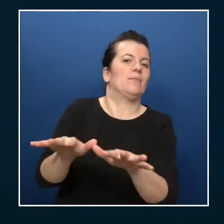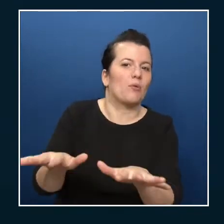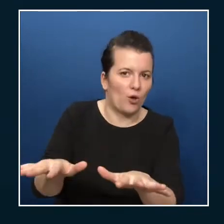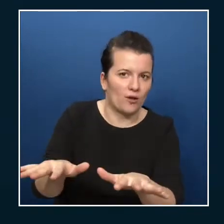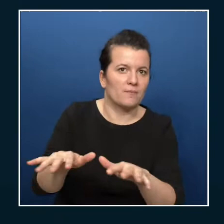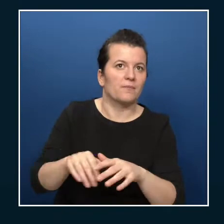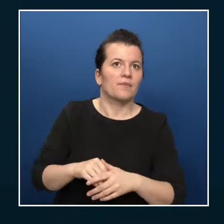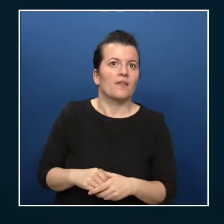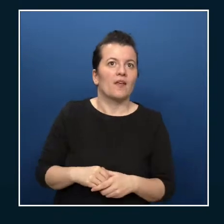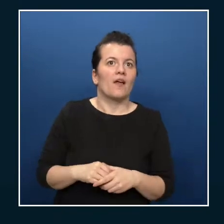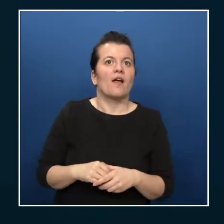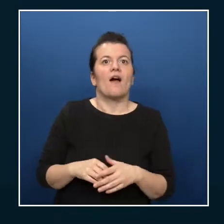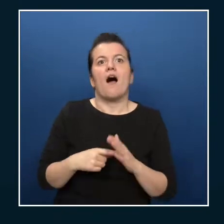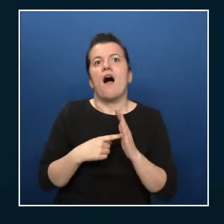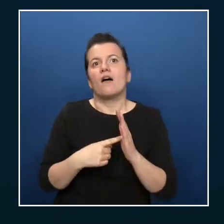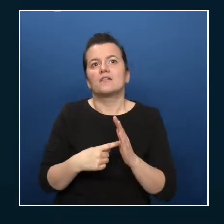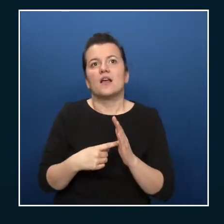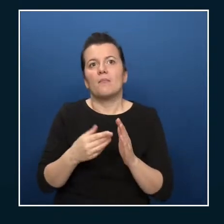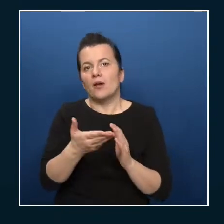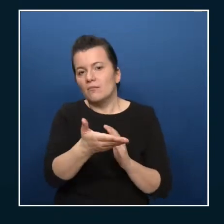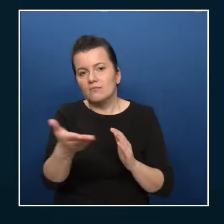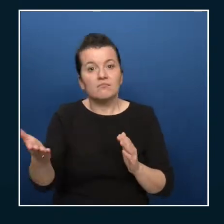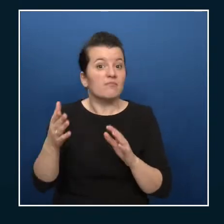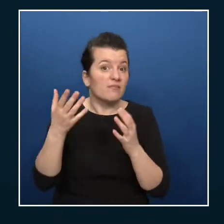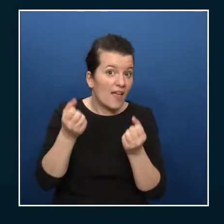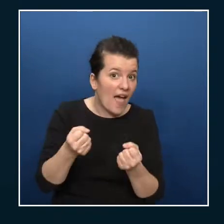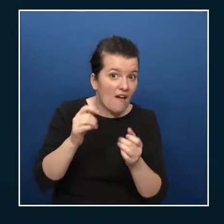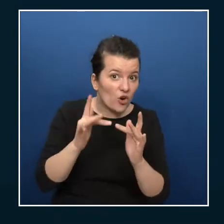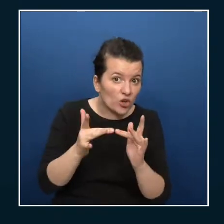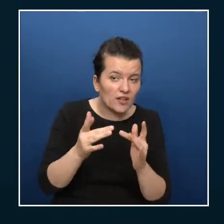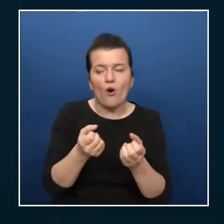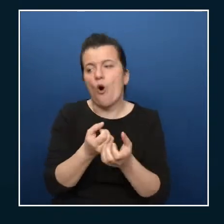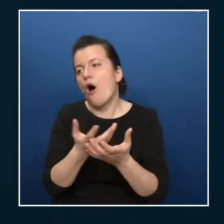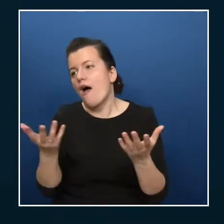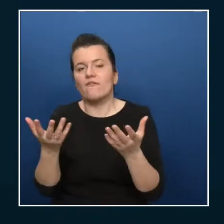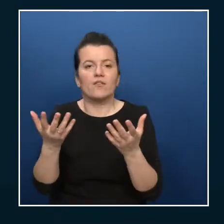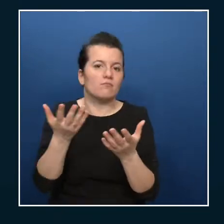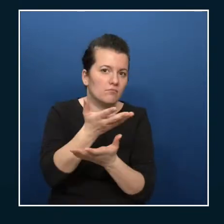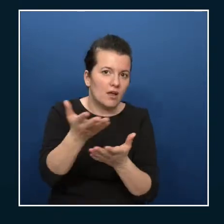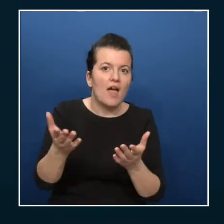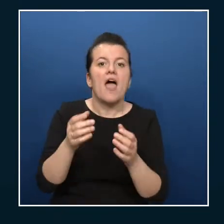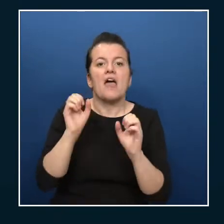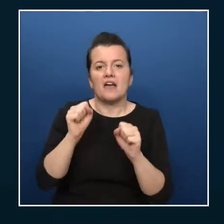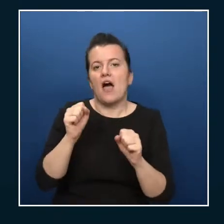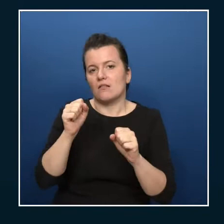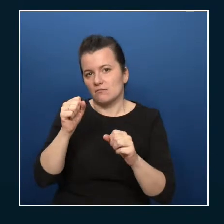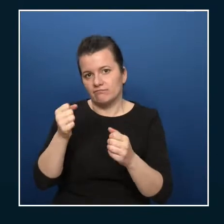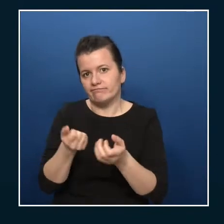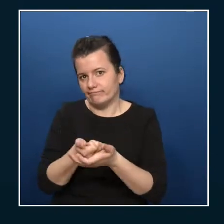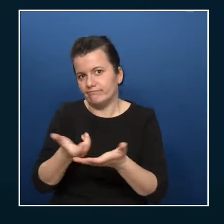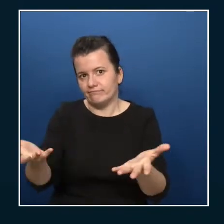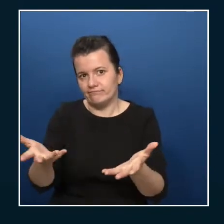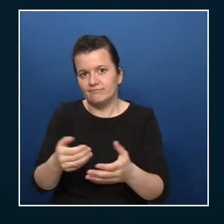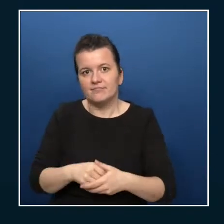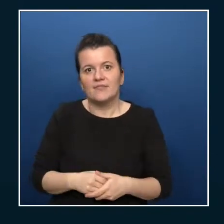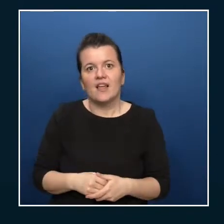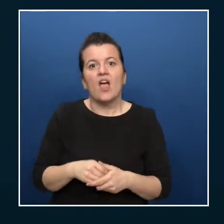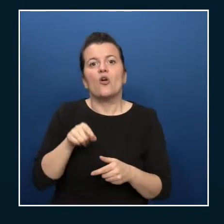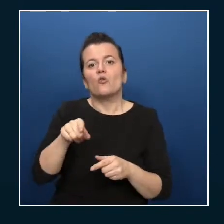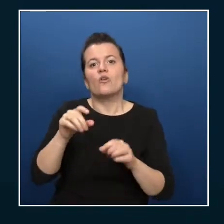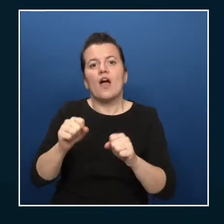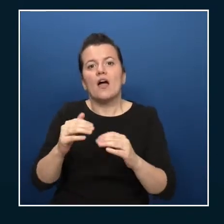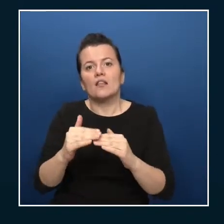need like on-premise or hybrid connectivity or whatever, then you can deploy a spoke in there as well, and then they can leverage the hub. So then you get this